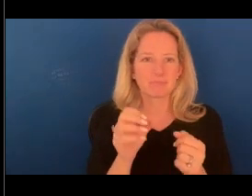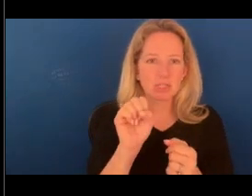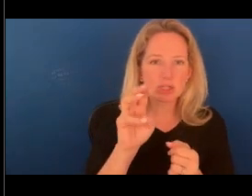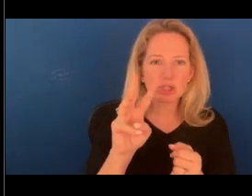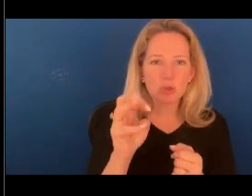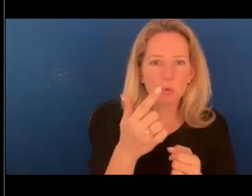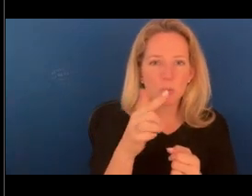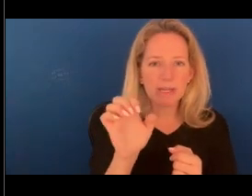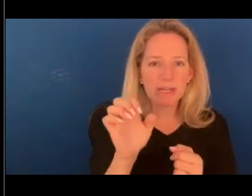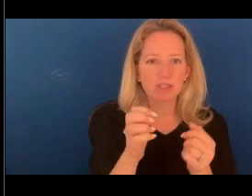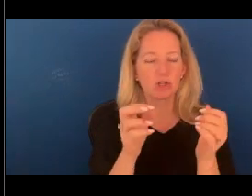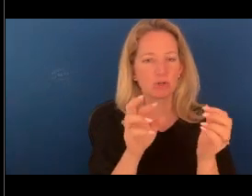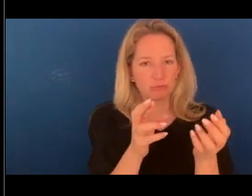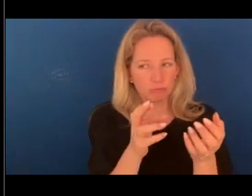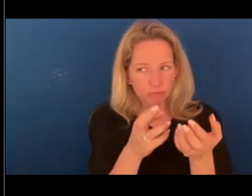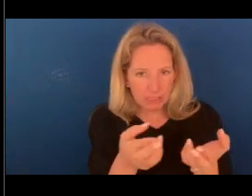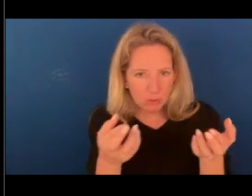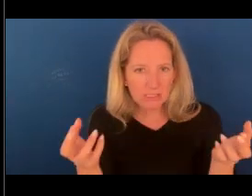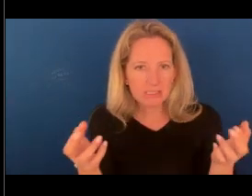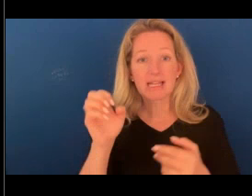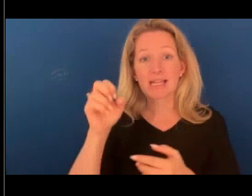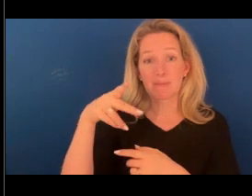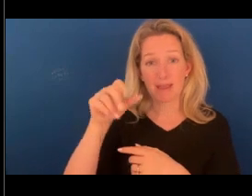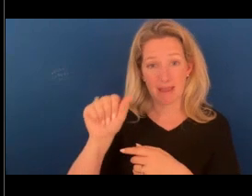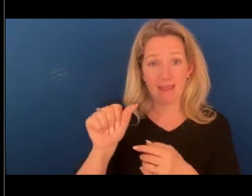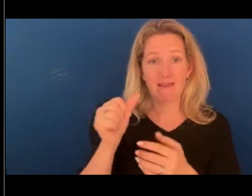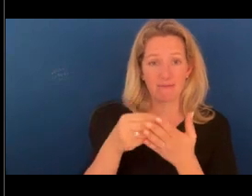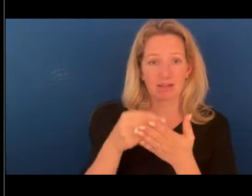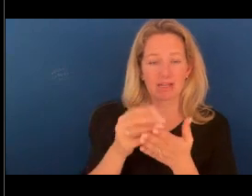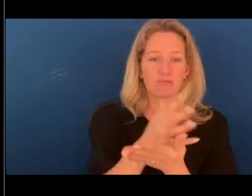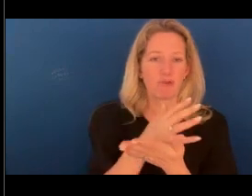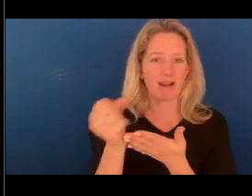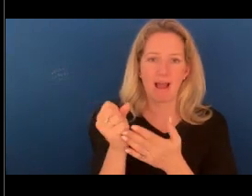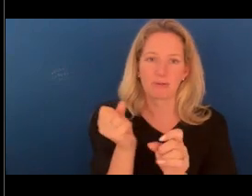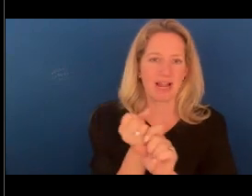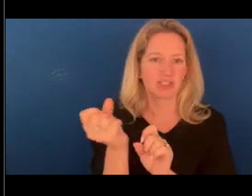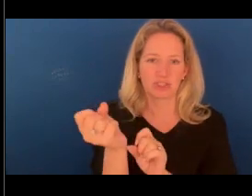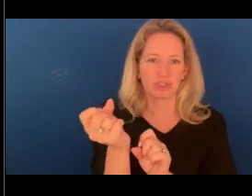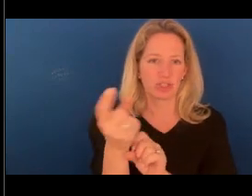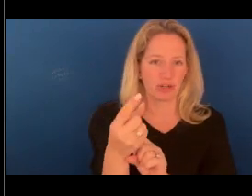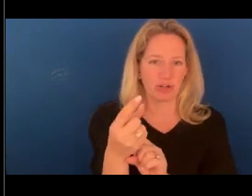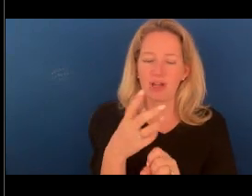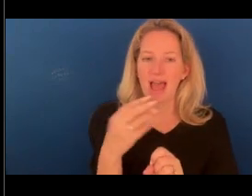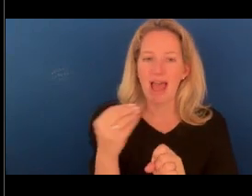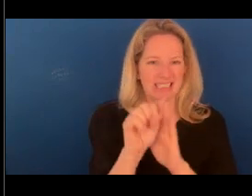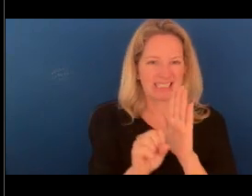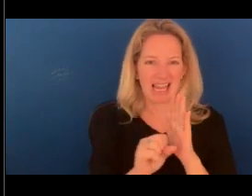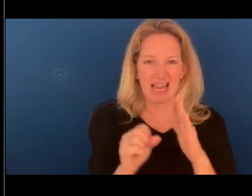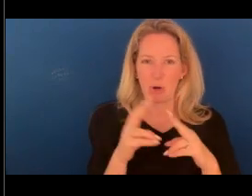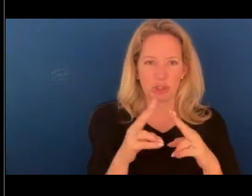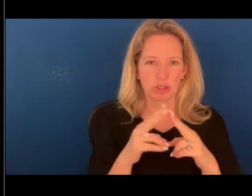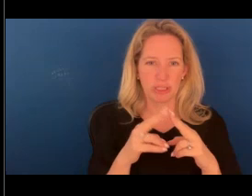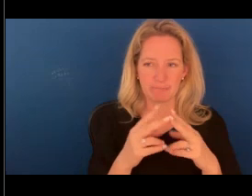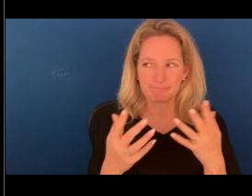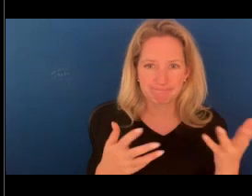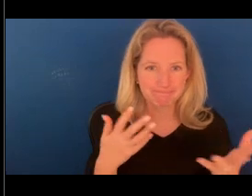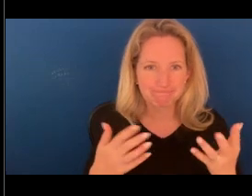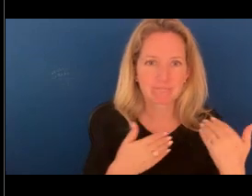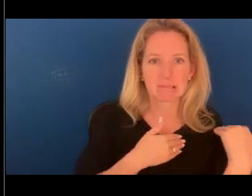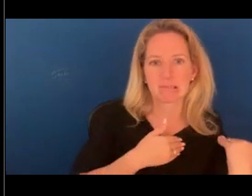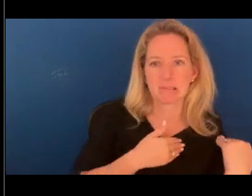will be running out for this program next year. And then there's state partnerships. So they're kind of carrying this right now. So I